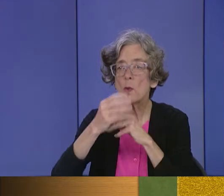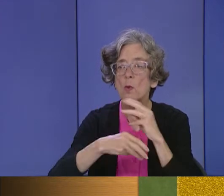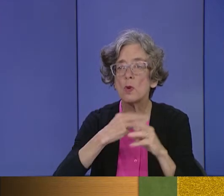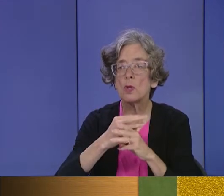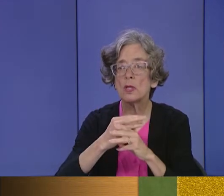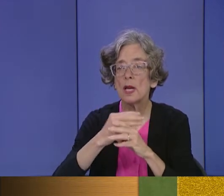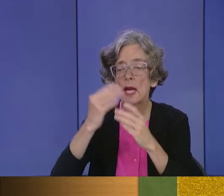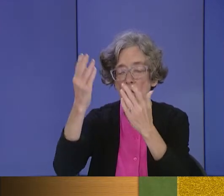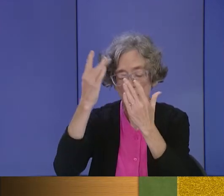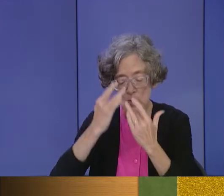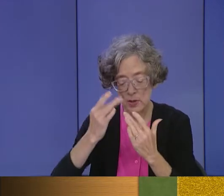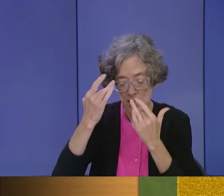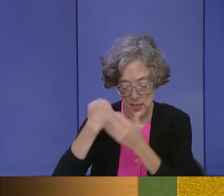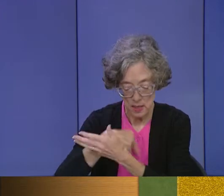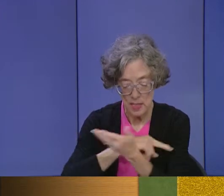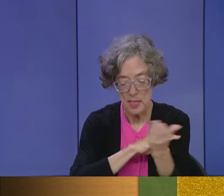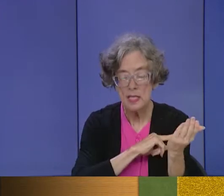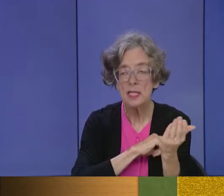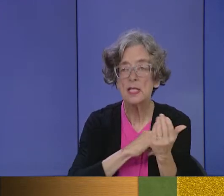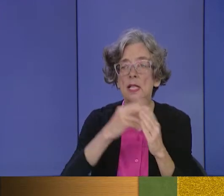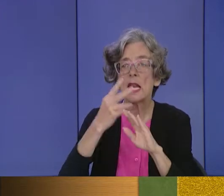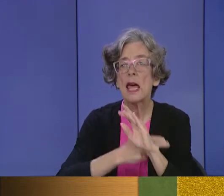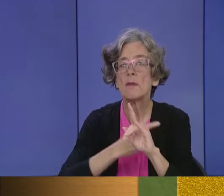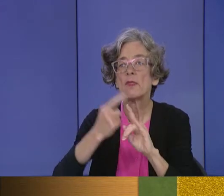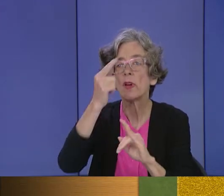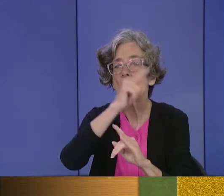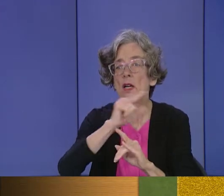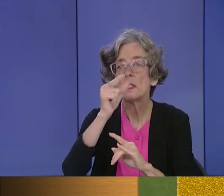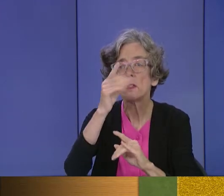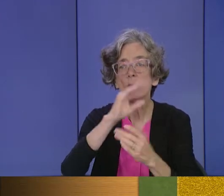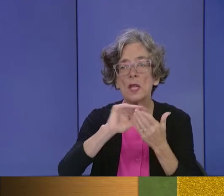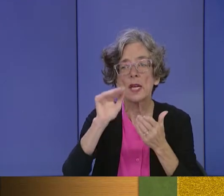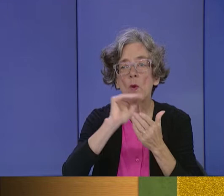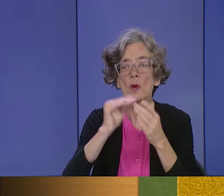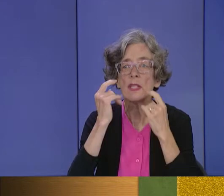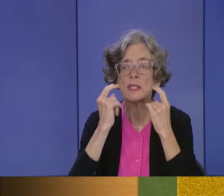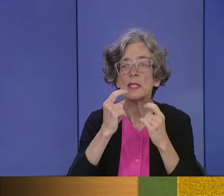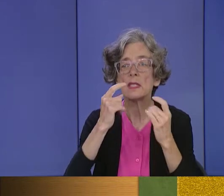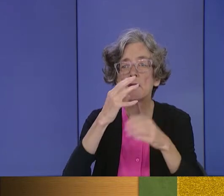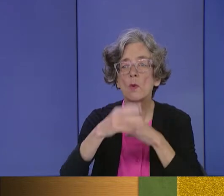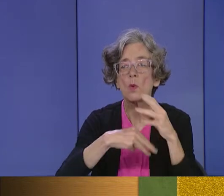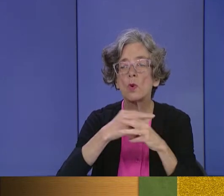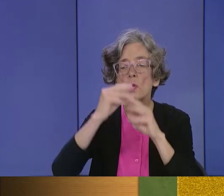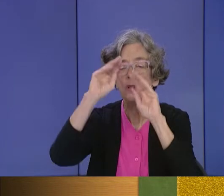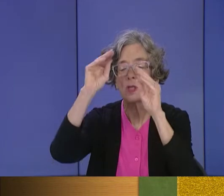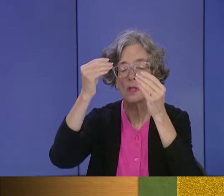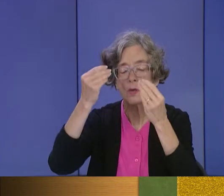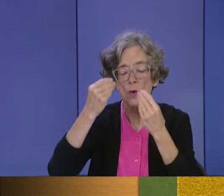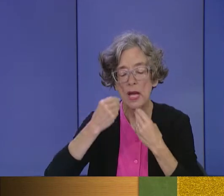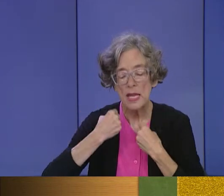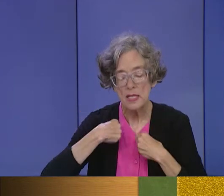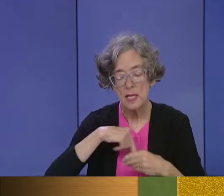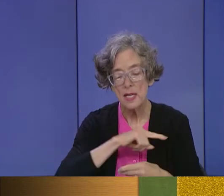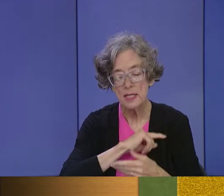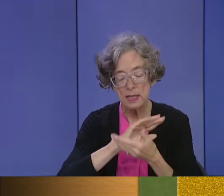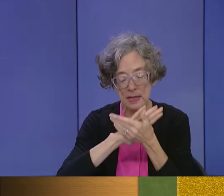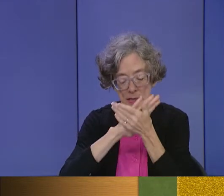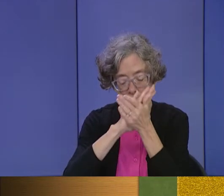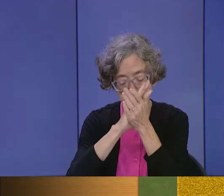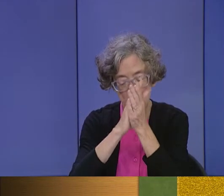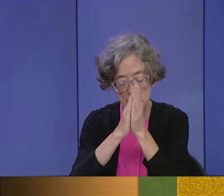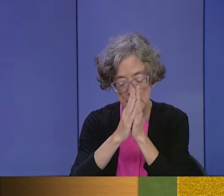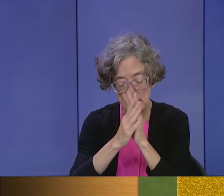the world. Have mercy on us. Lamb of God, you take away the sins of the world. Grant us peace.